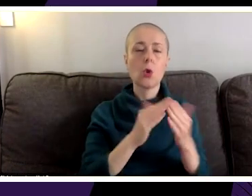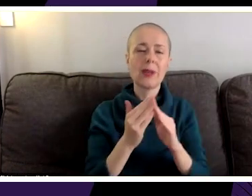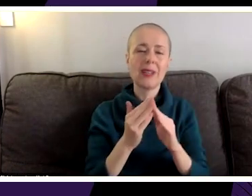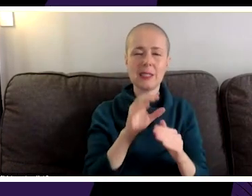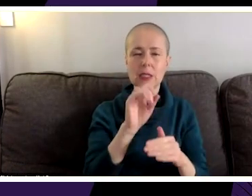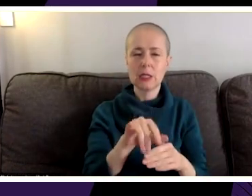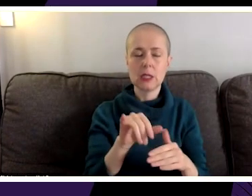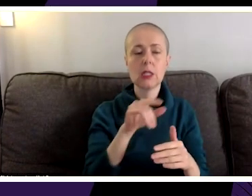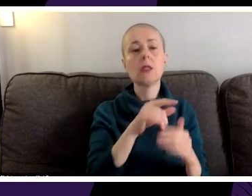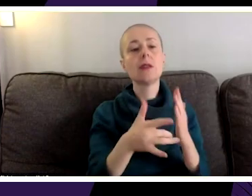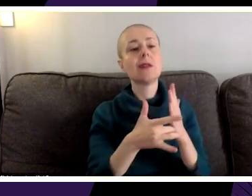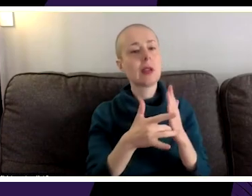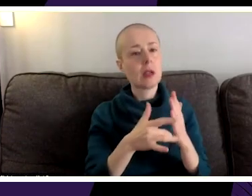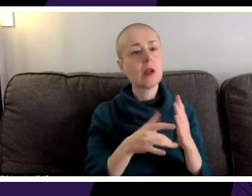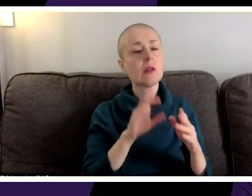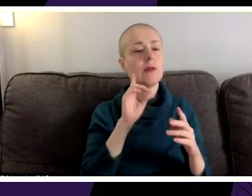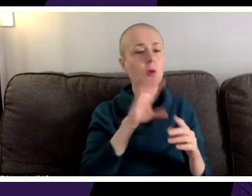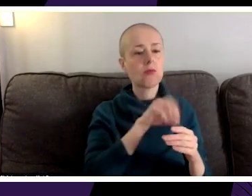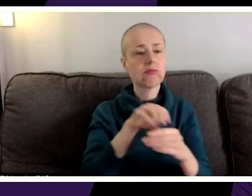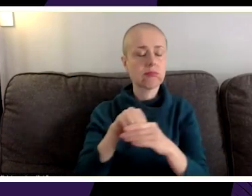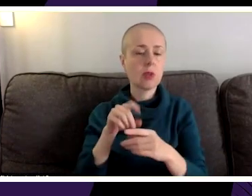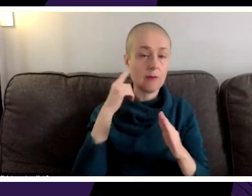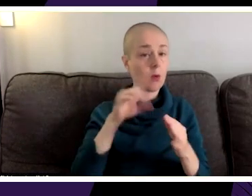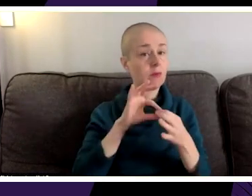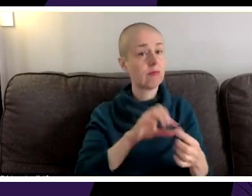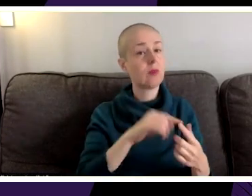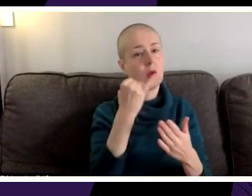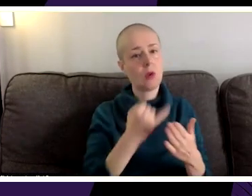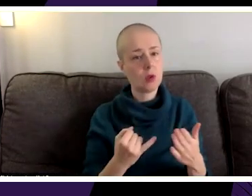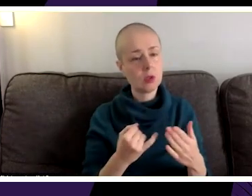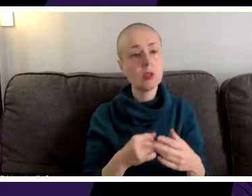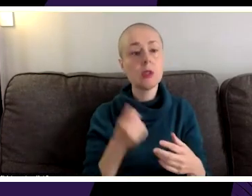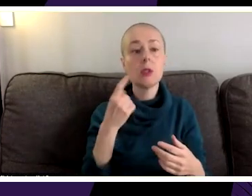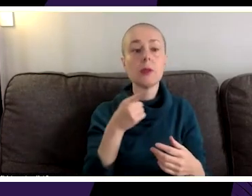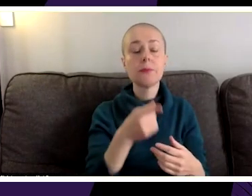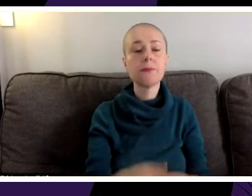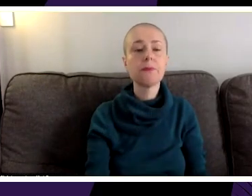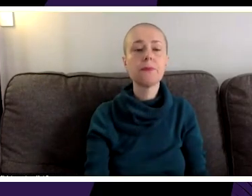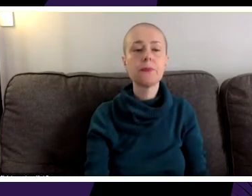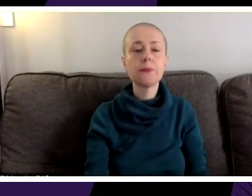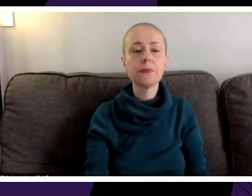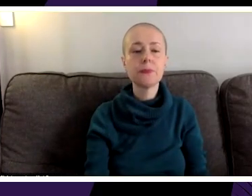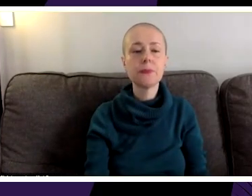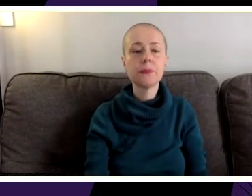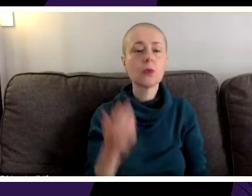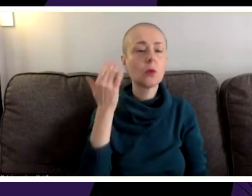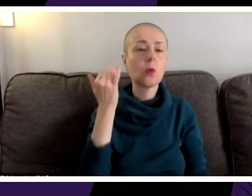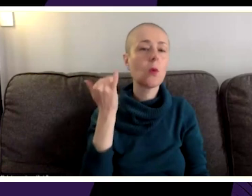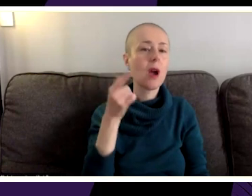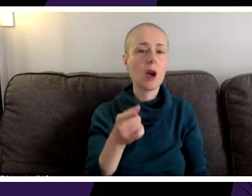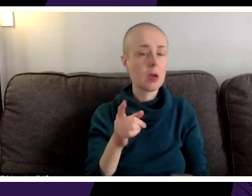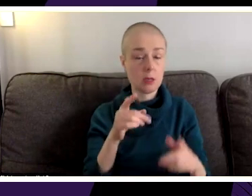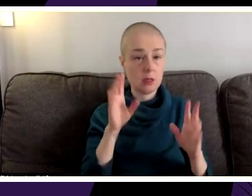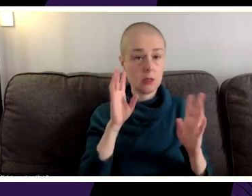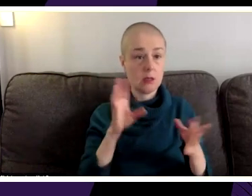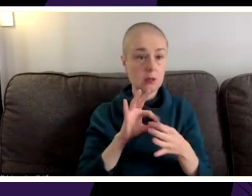participatory platforms, and counter cartographies in the context of art. Where Has the Lake Gone was born in response to the current crisis facing